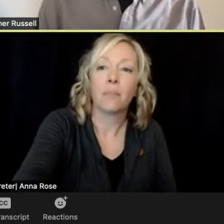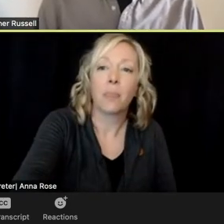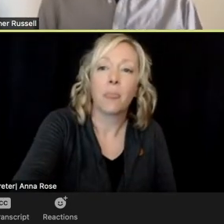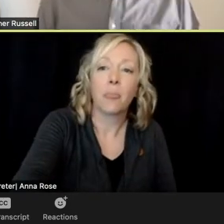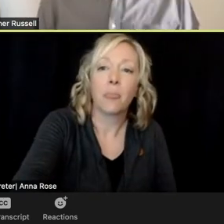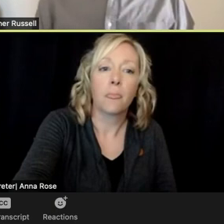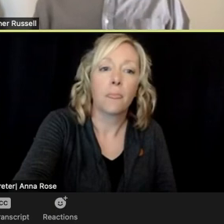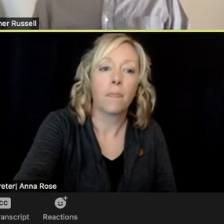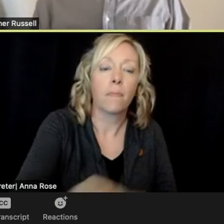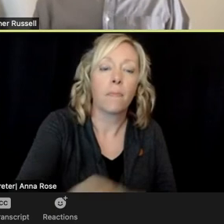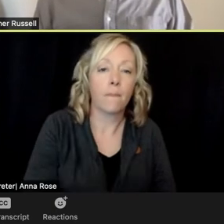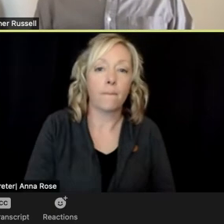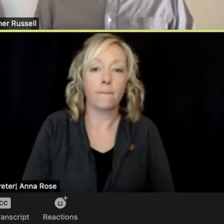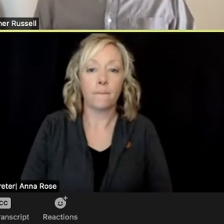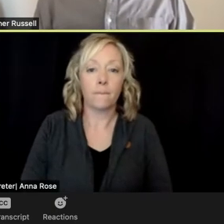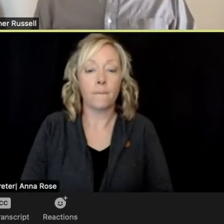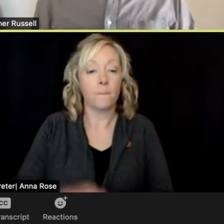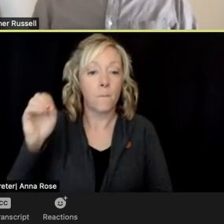Okay.